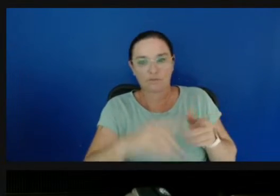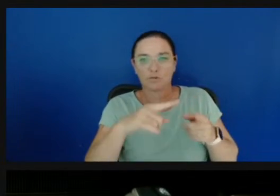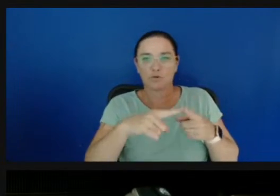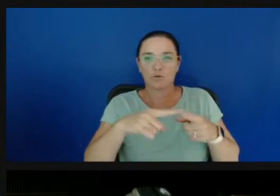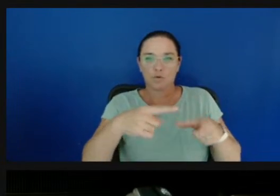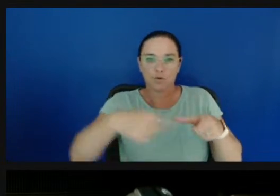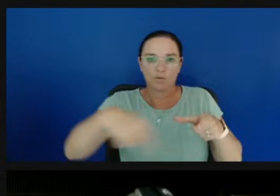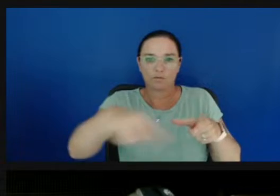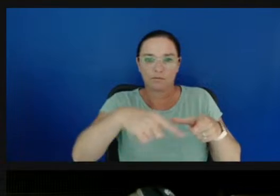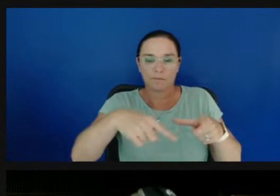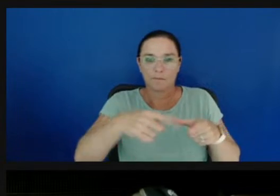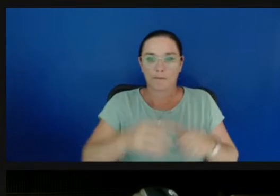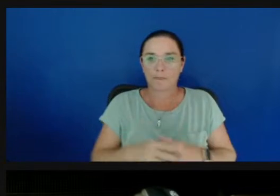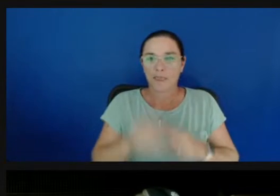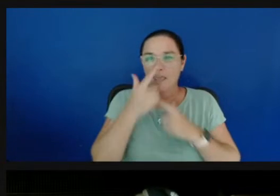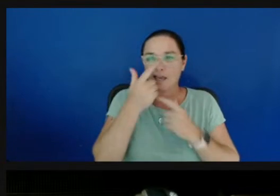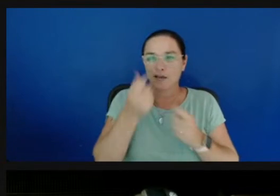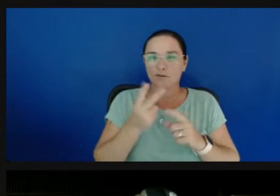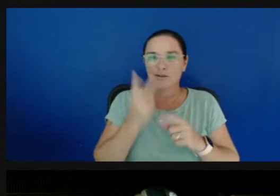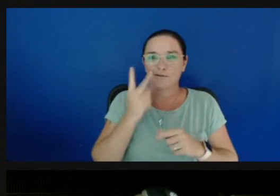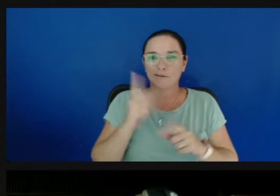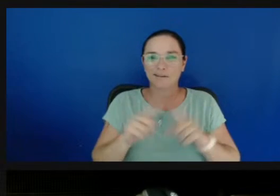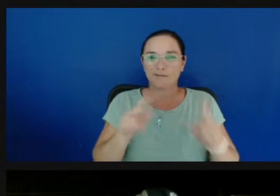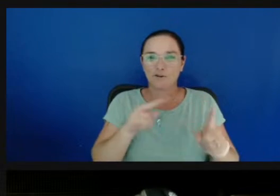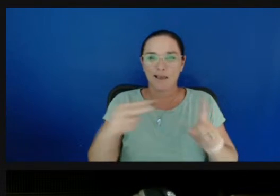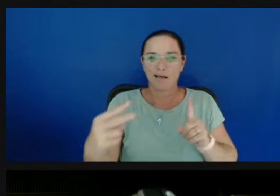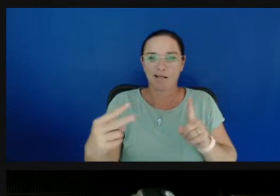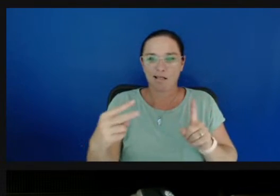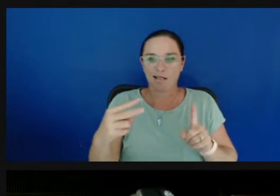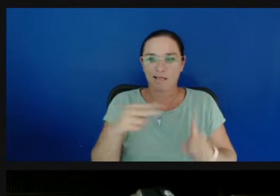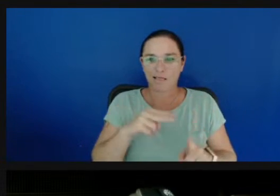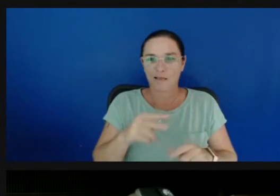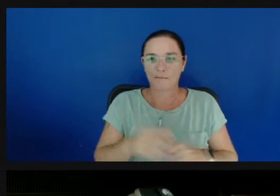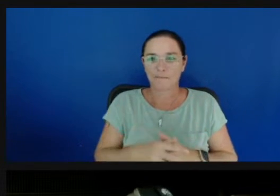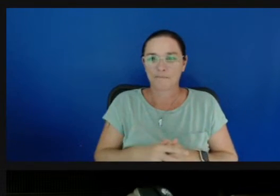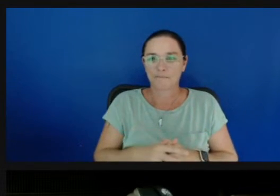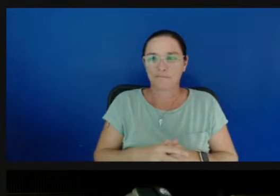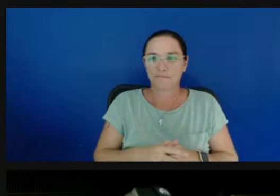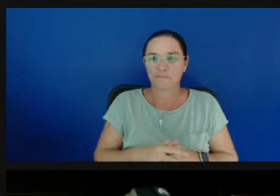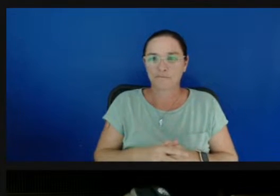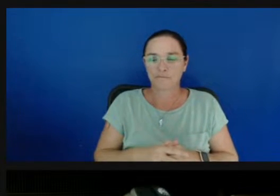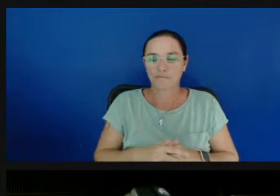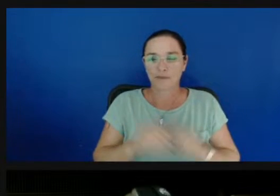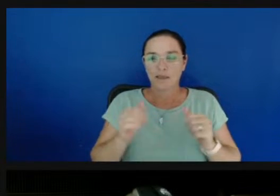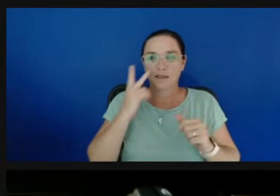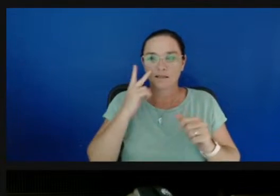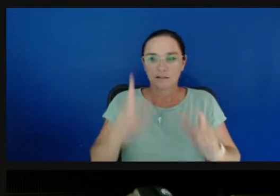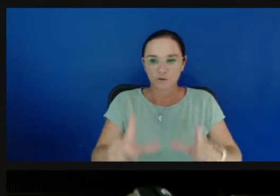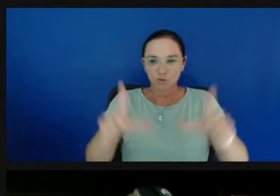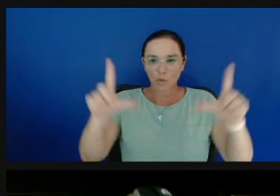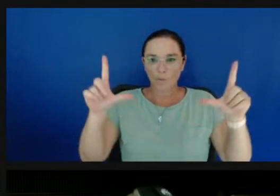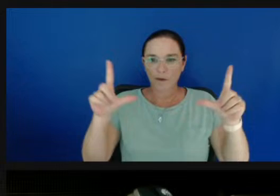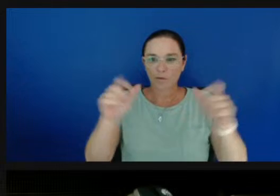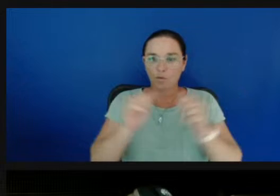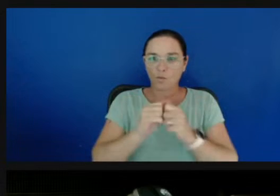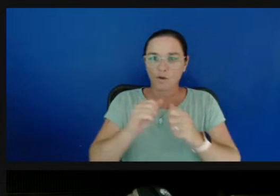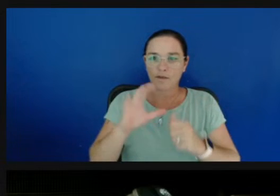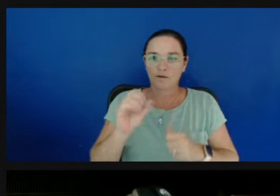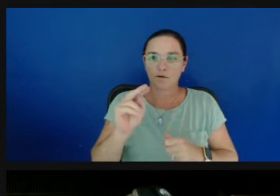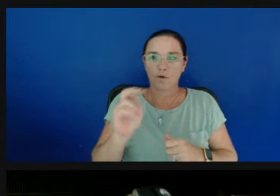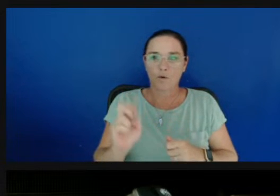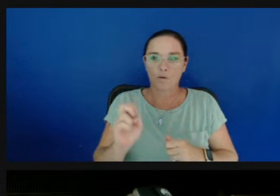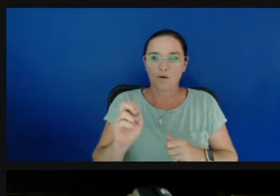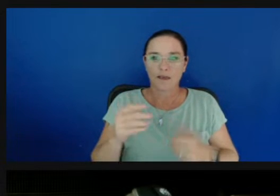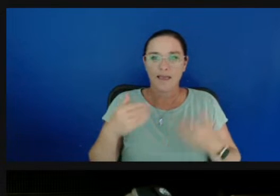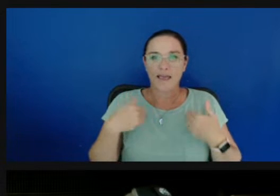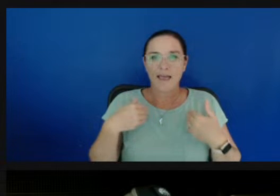So interesting to see a different angle there. And one more zoomed in on that crater, on that cone a little more, and seeing this whole lava lake that